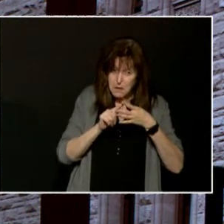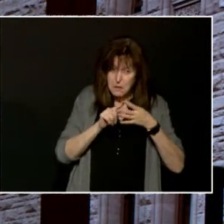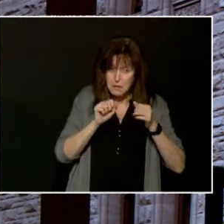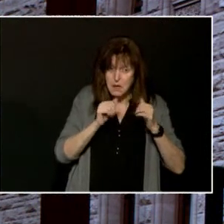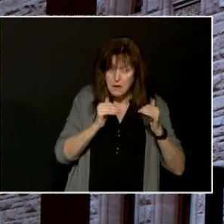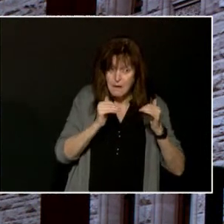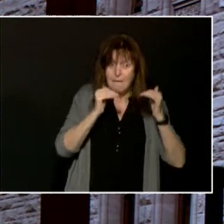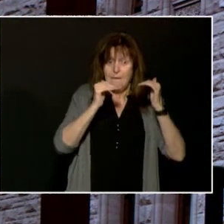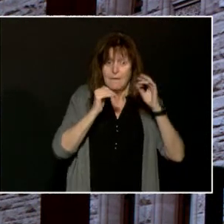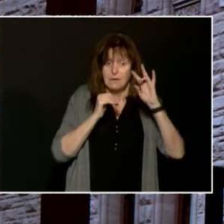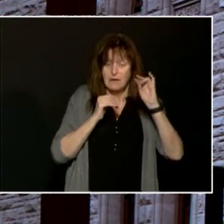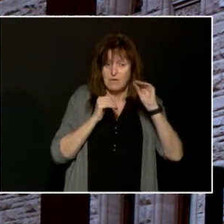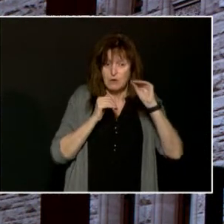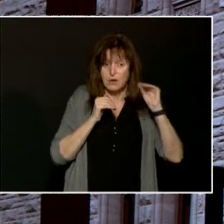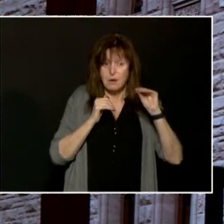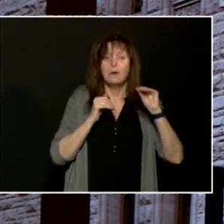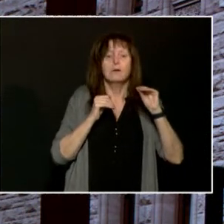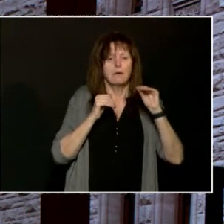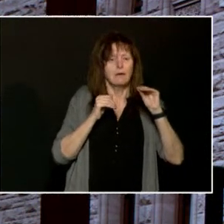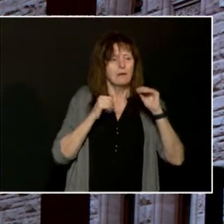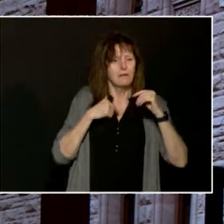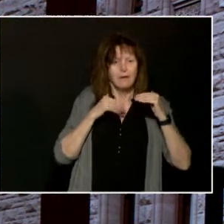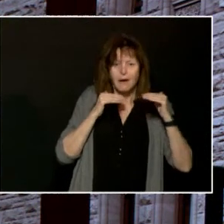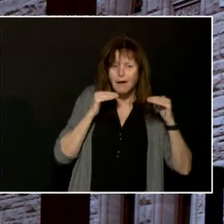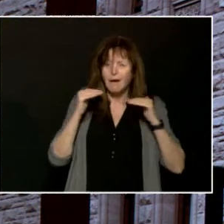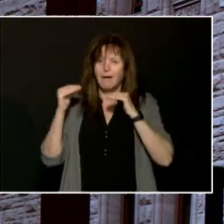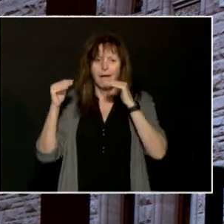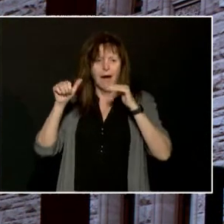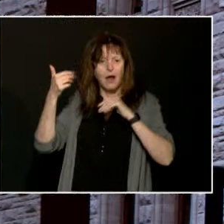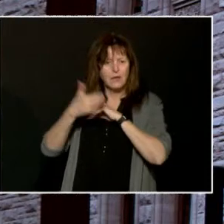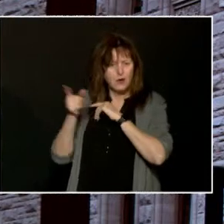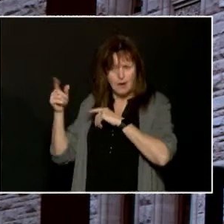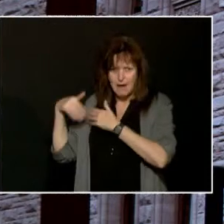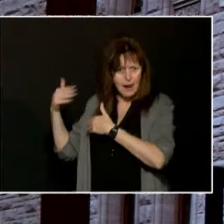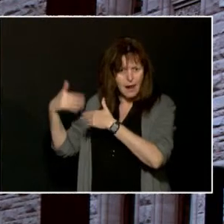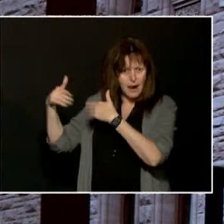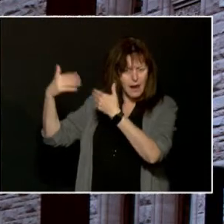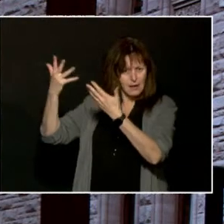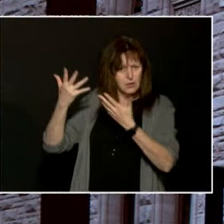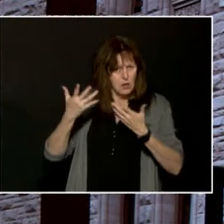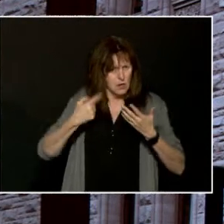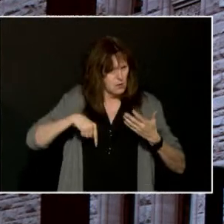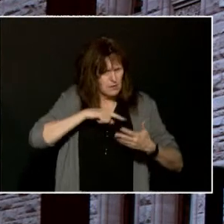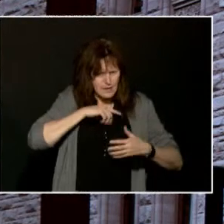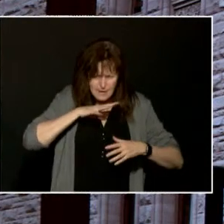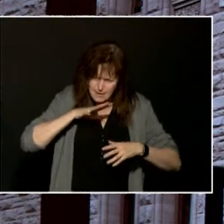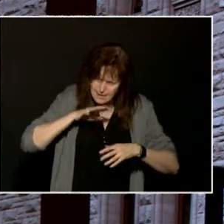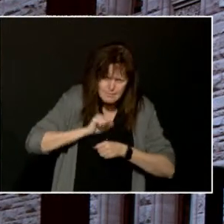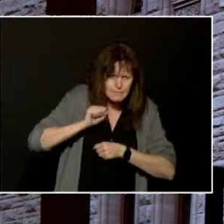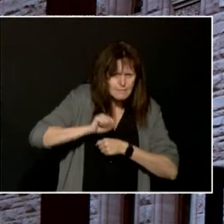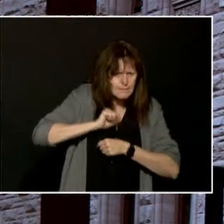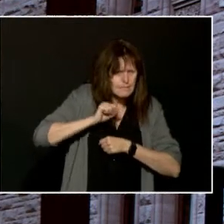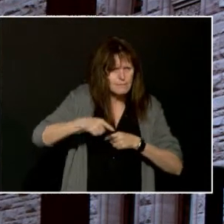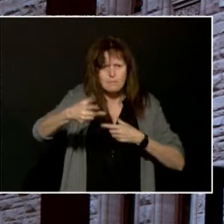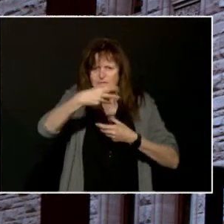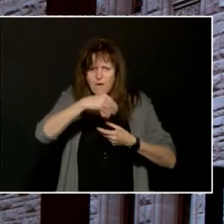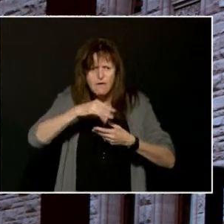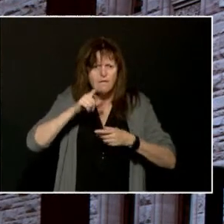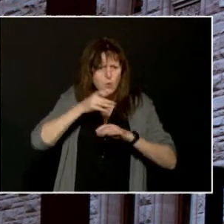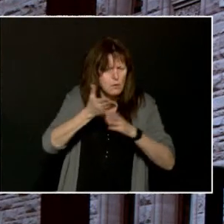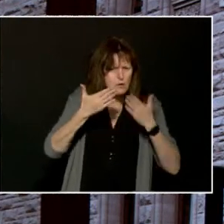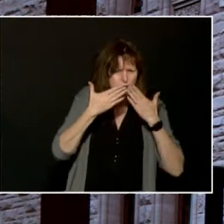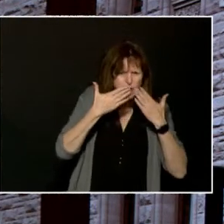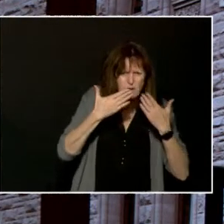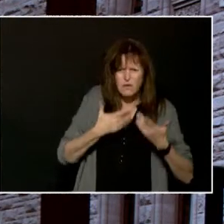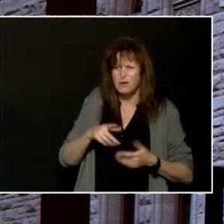countries that were way ahead of us before. But this shows you the hard work of everyone who's involved in this. Right from the task force members,